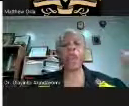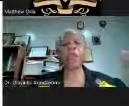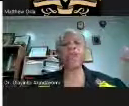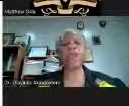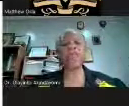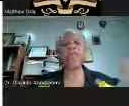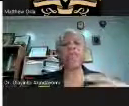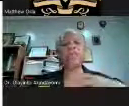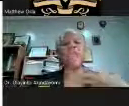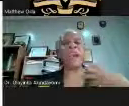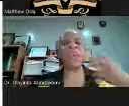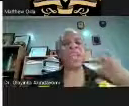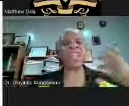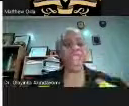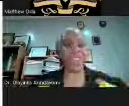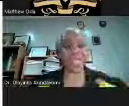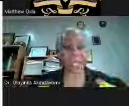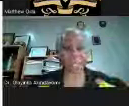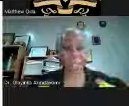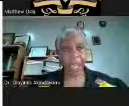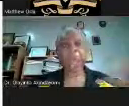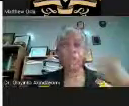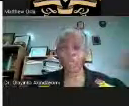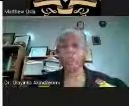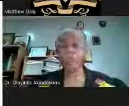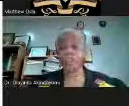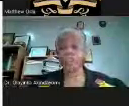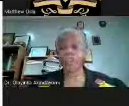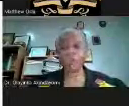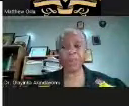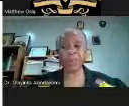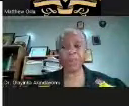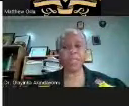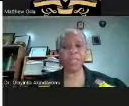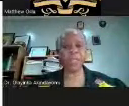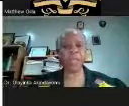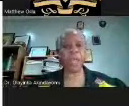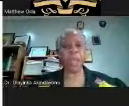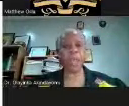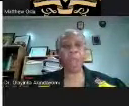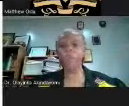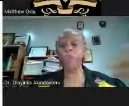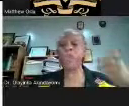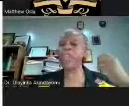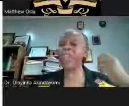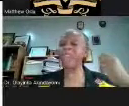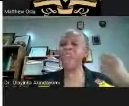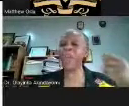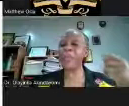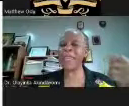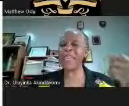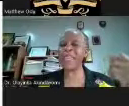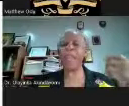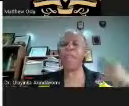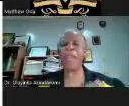the opportunity to develop services and continue to develop those services. Okay, in